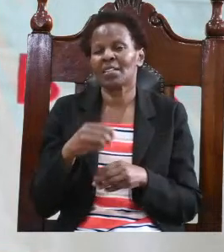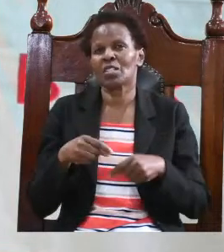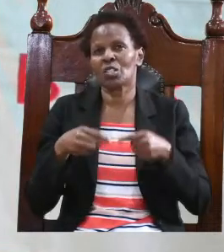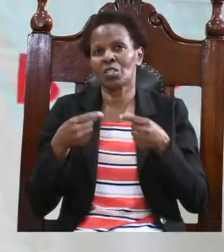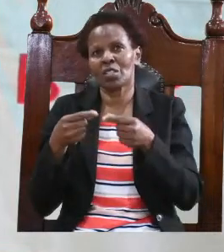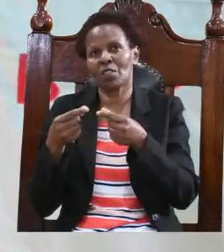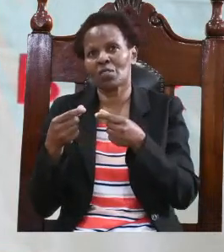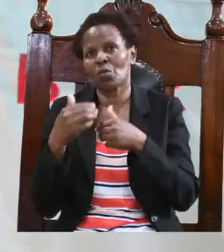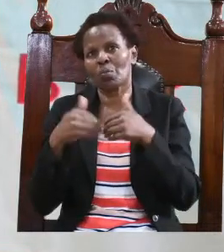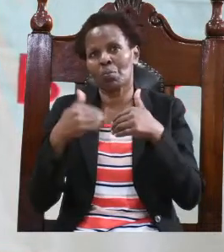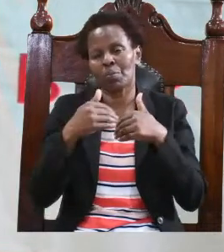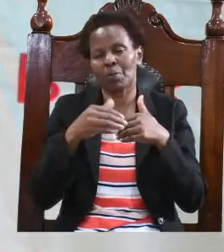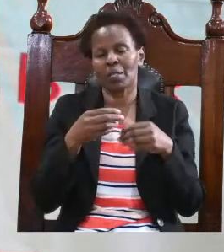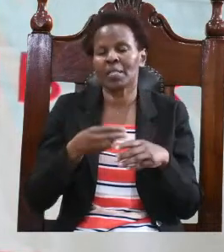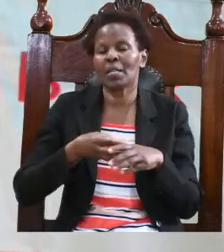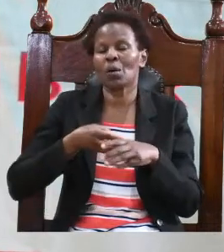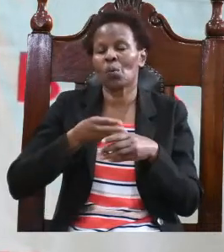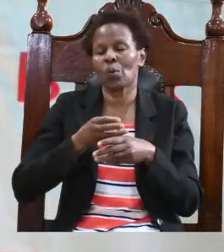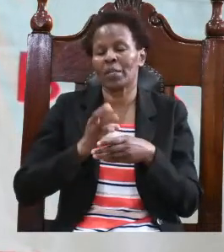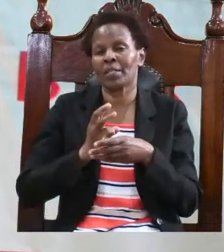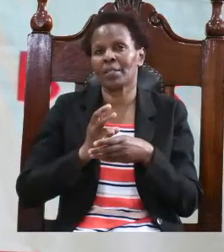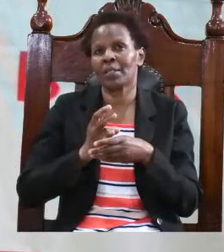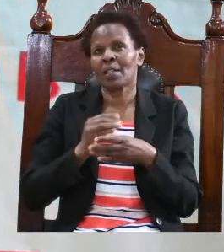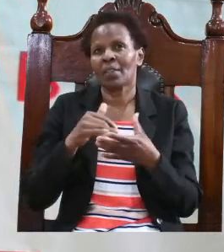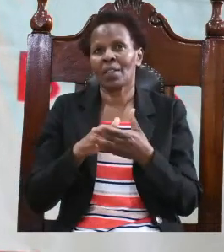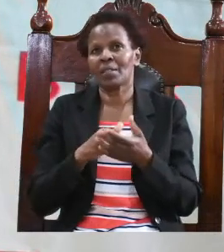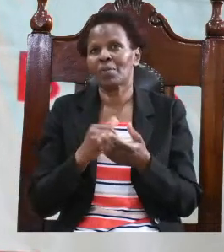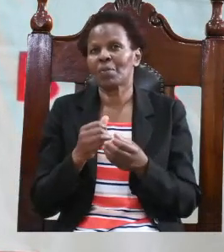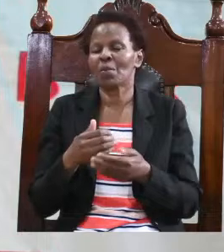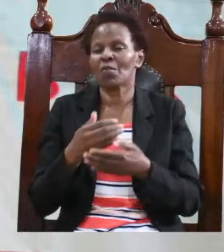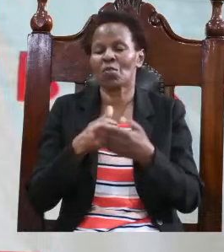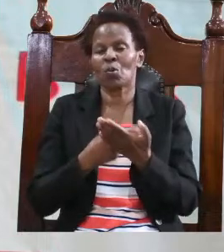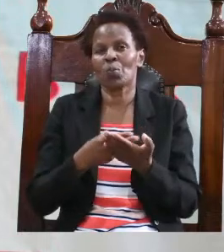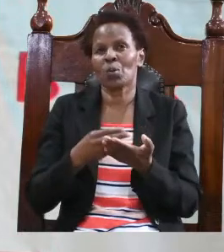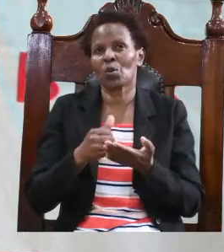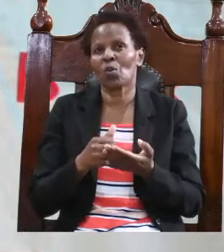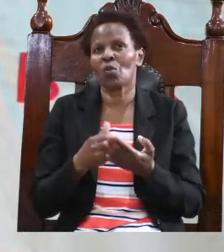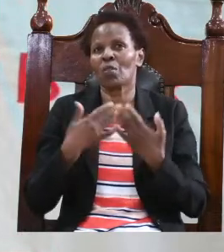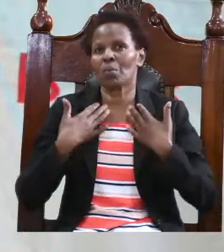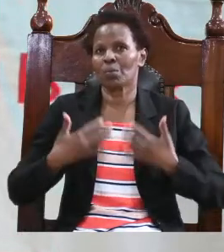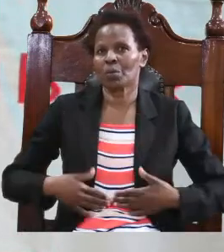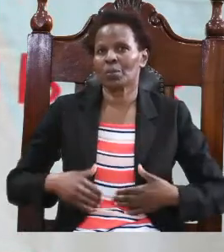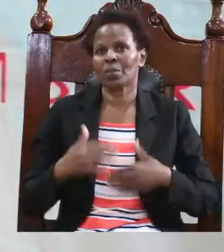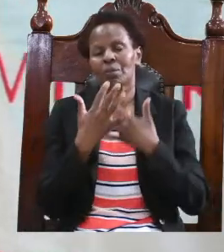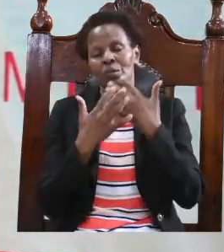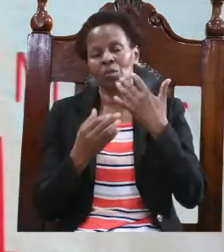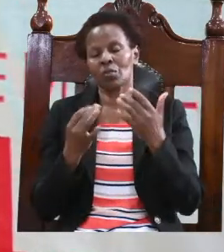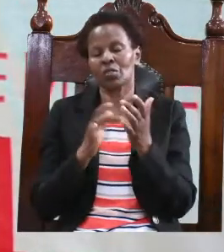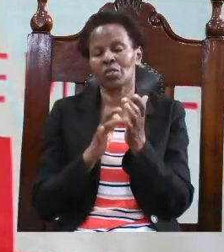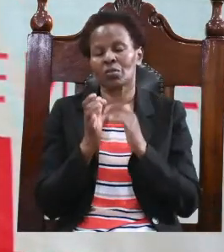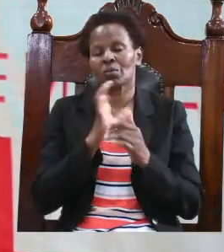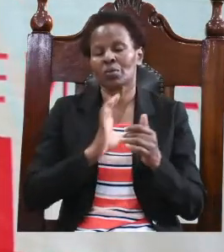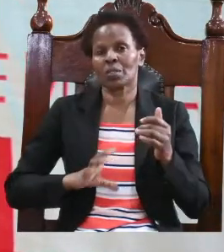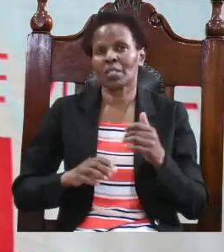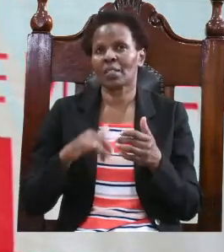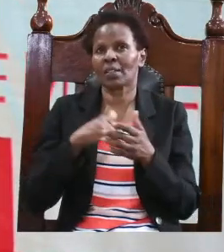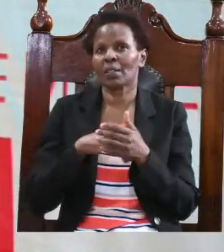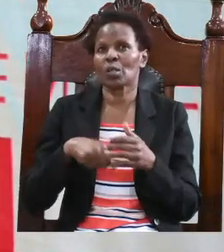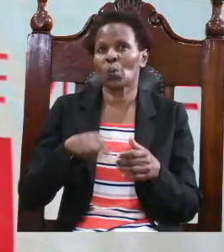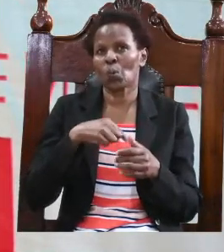gifts, your gifts of bread and wine, that they may be for us the communion of the body and the blood of Christ, that